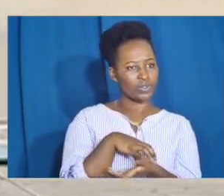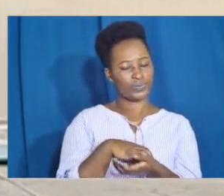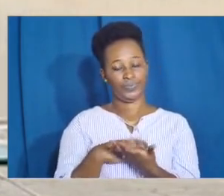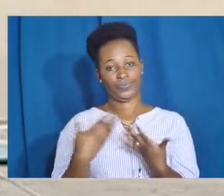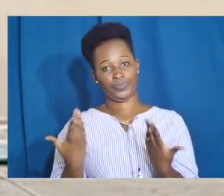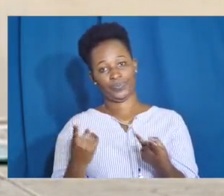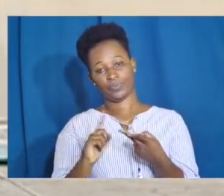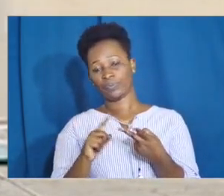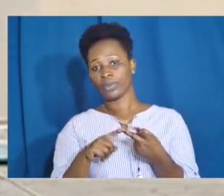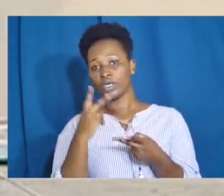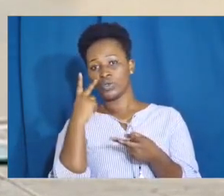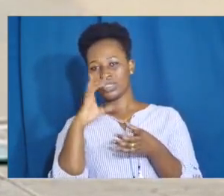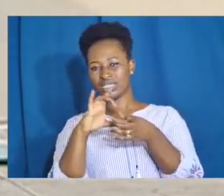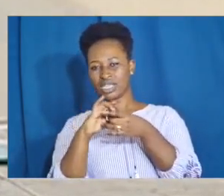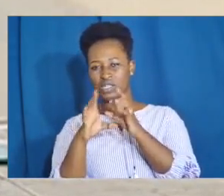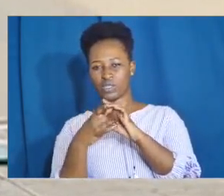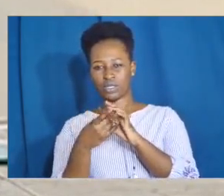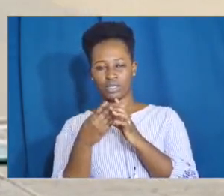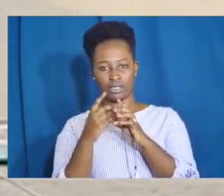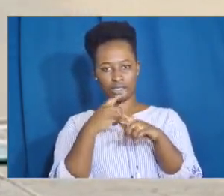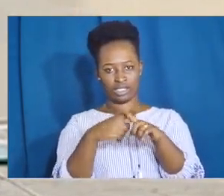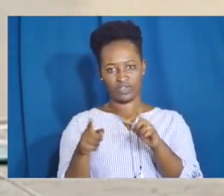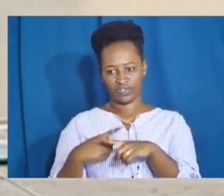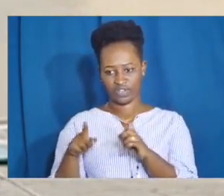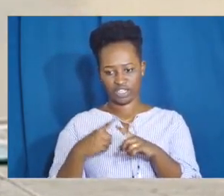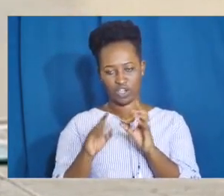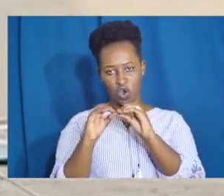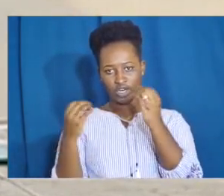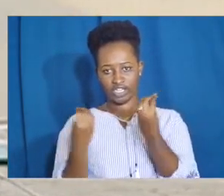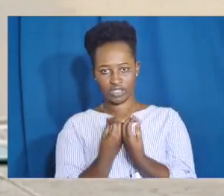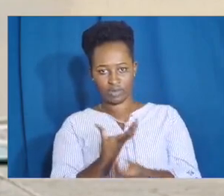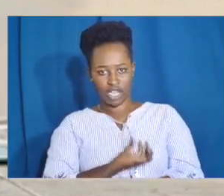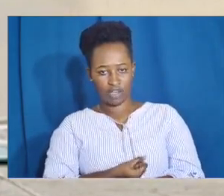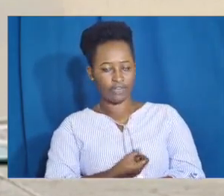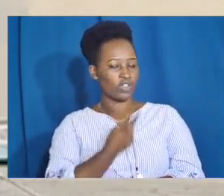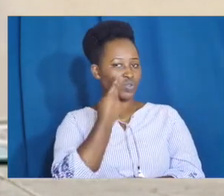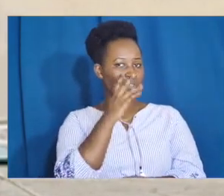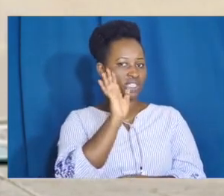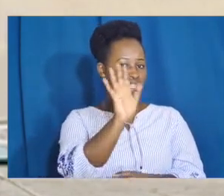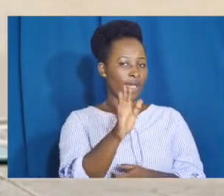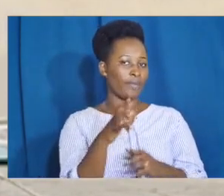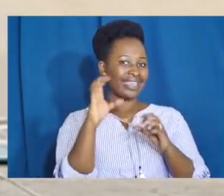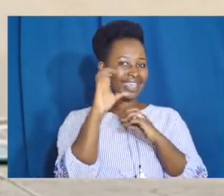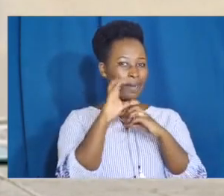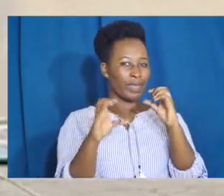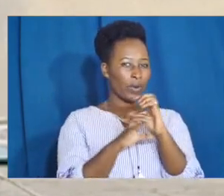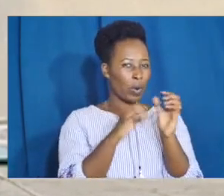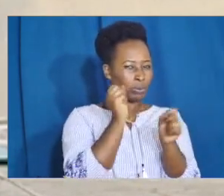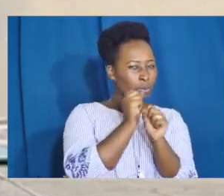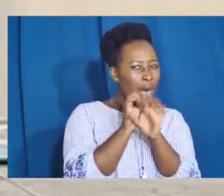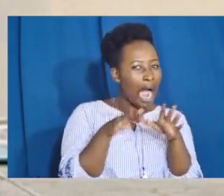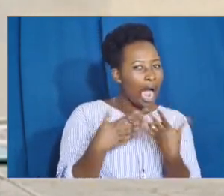to see the relationships different organisms have, to see their chemical composition, and so